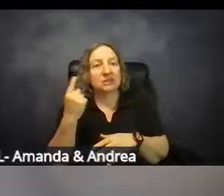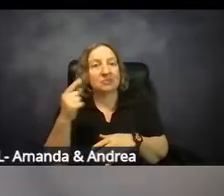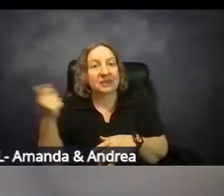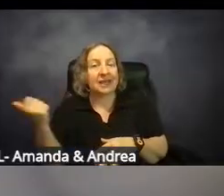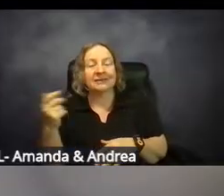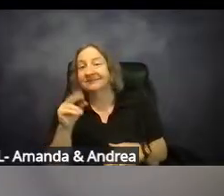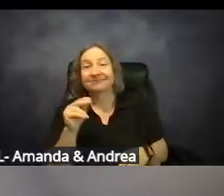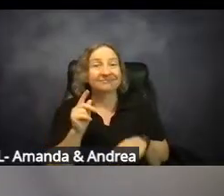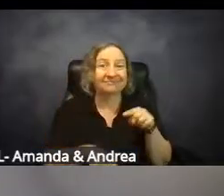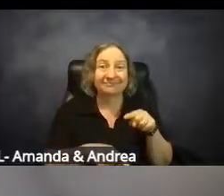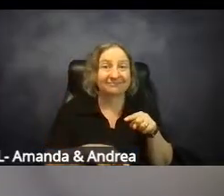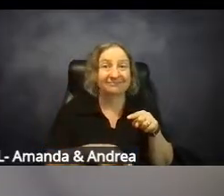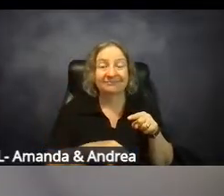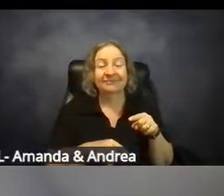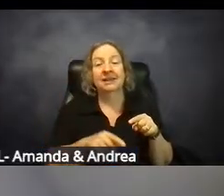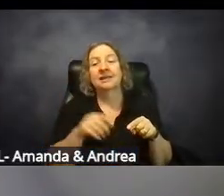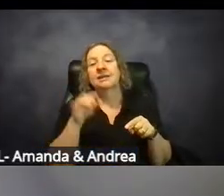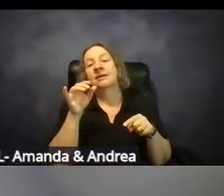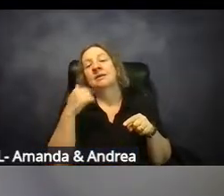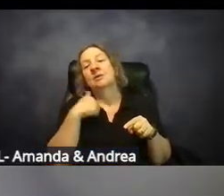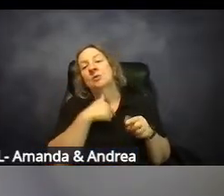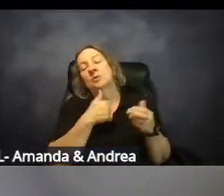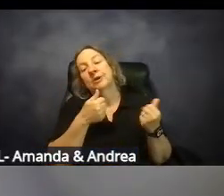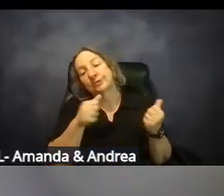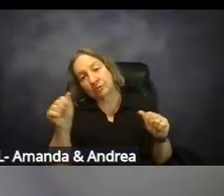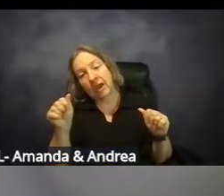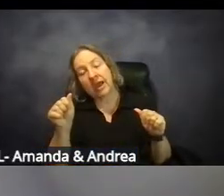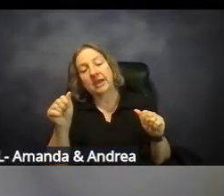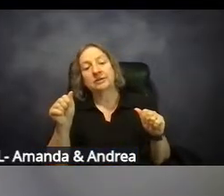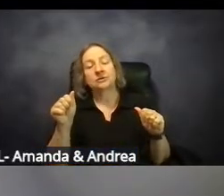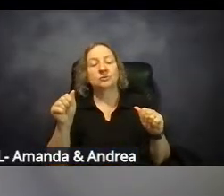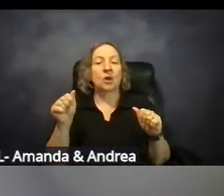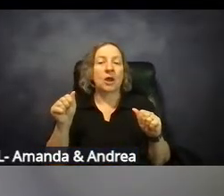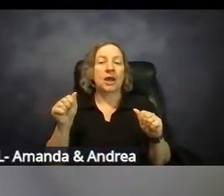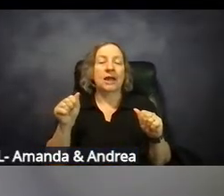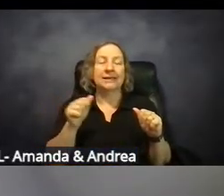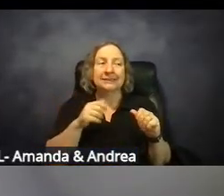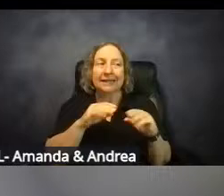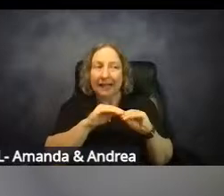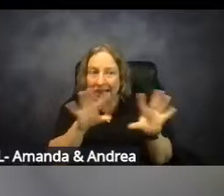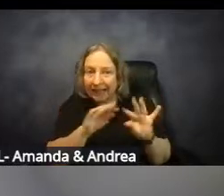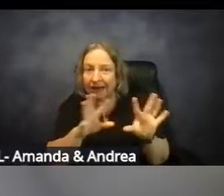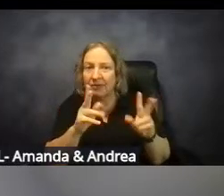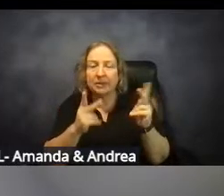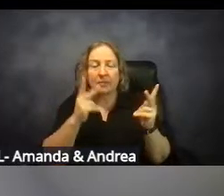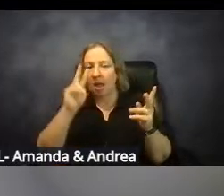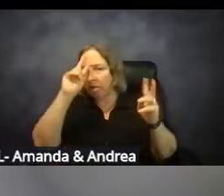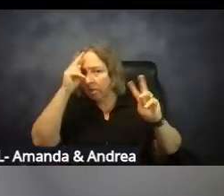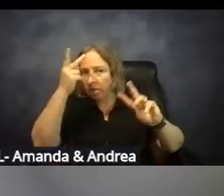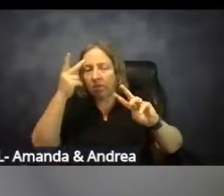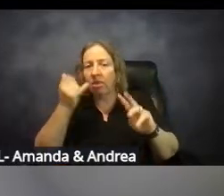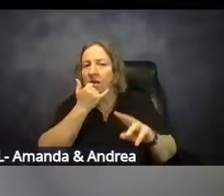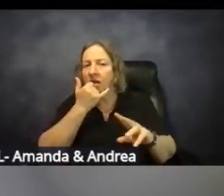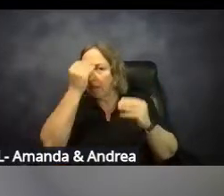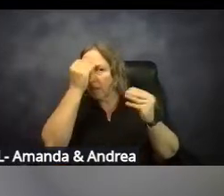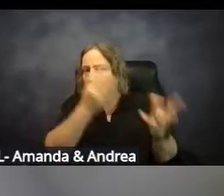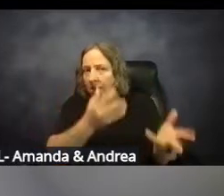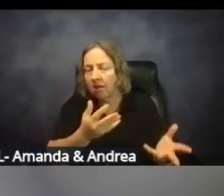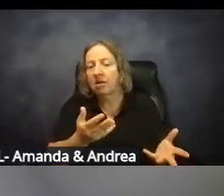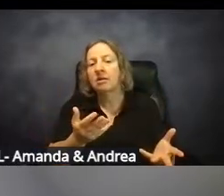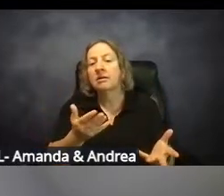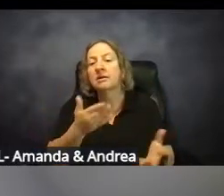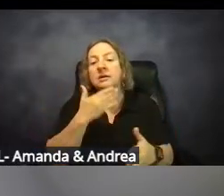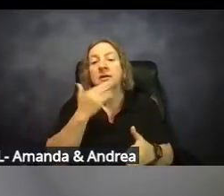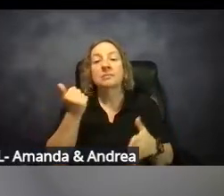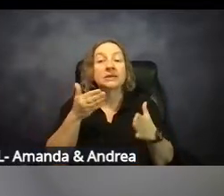So we're trying to combat the misinformation that's out there. And the best